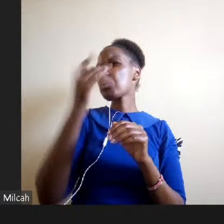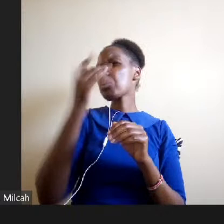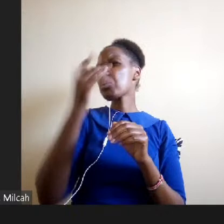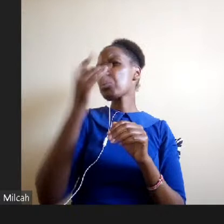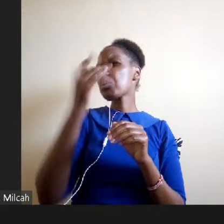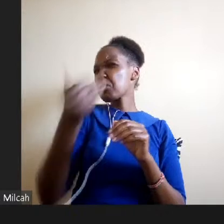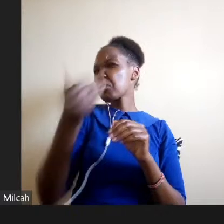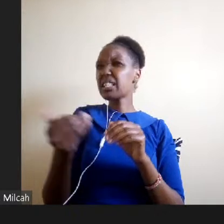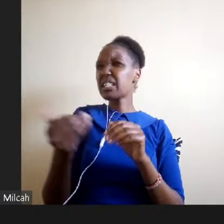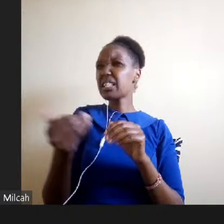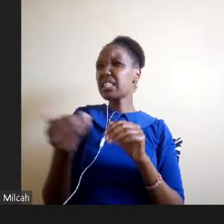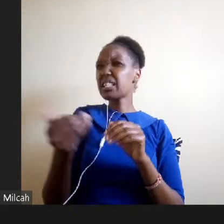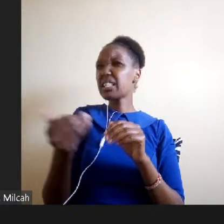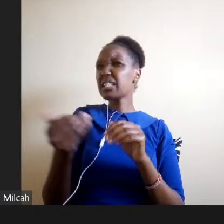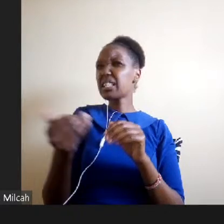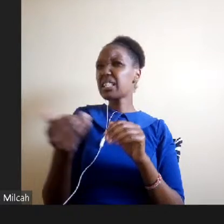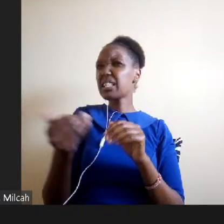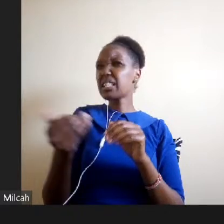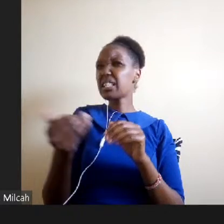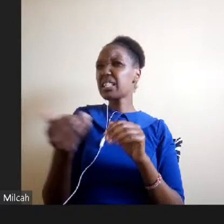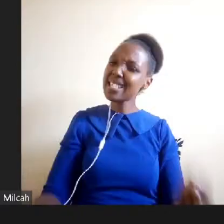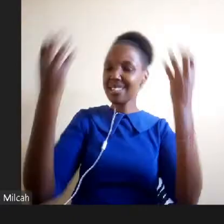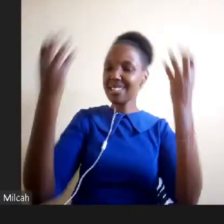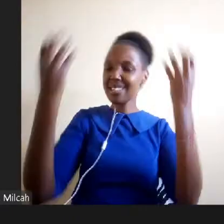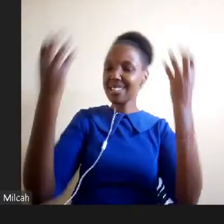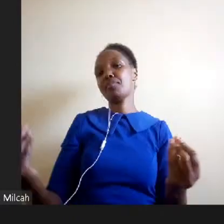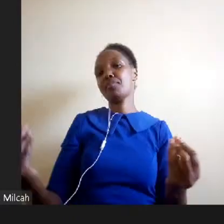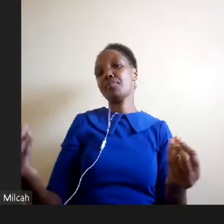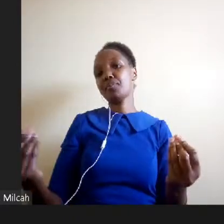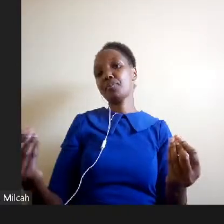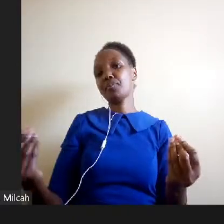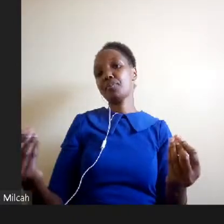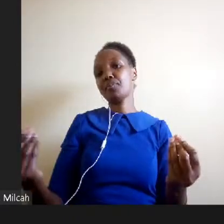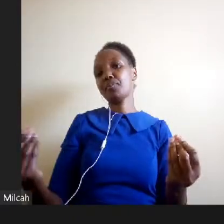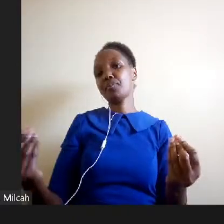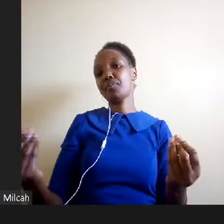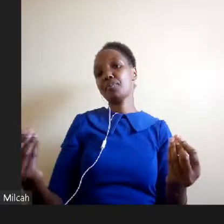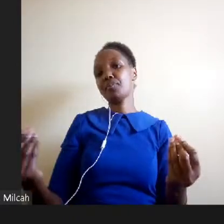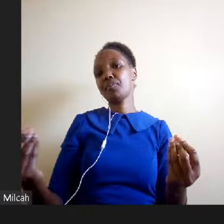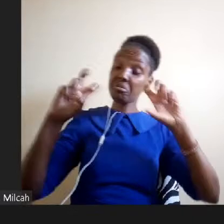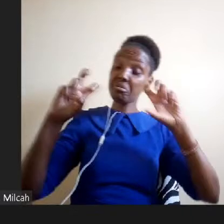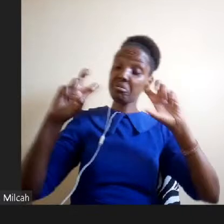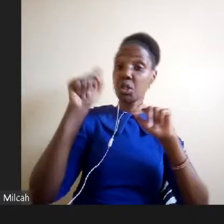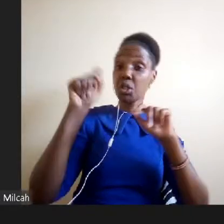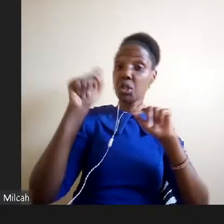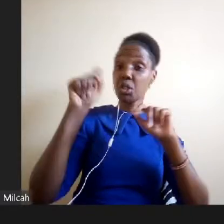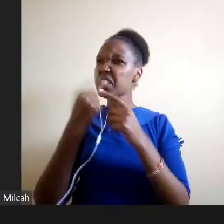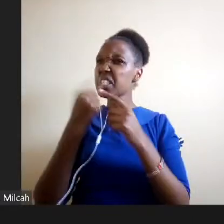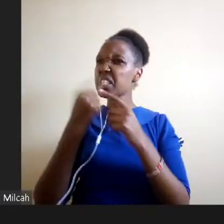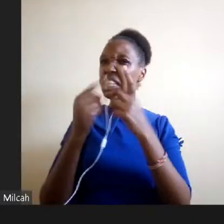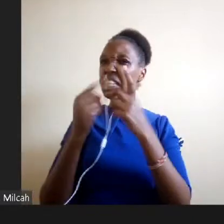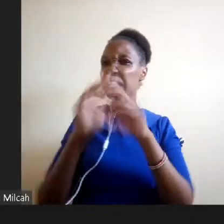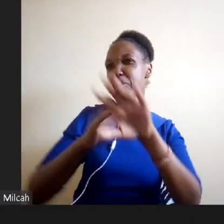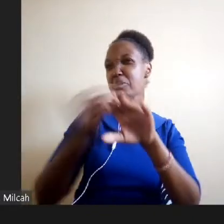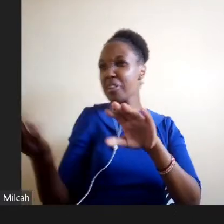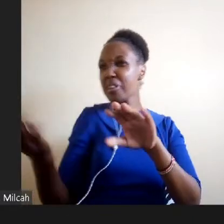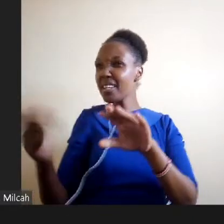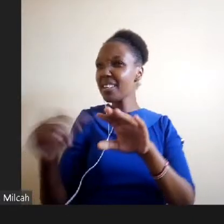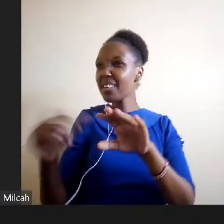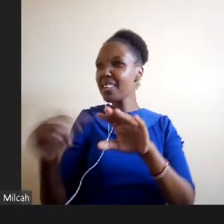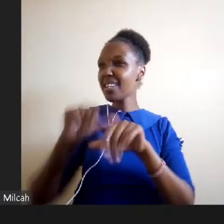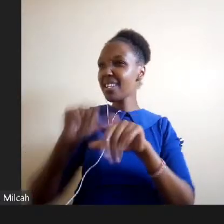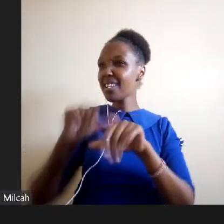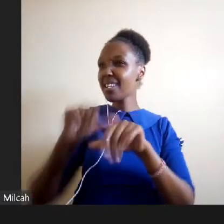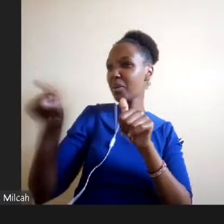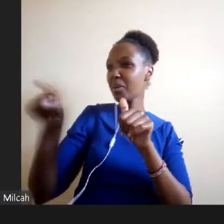easily. So somebody can come online, keep affirming your child, keep telling your child all these good things about them, and what happens? They